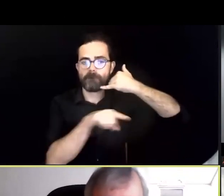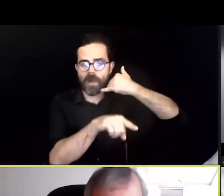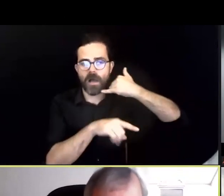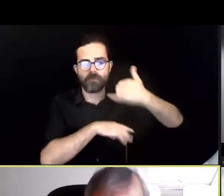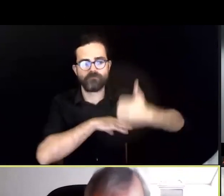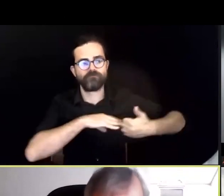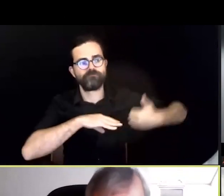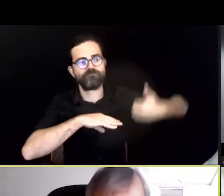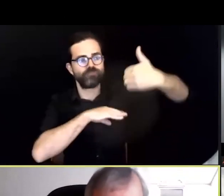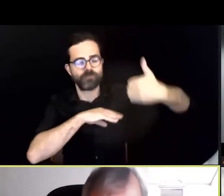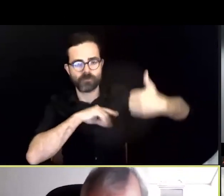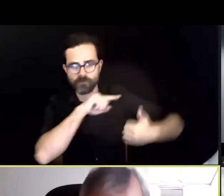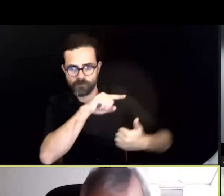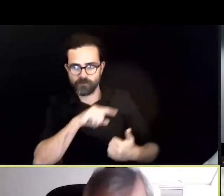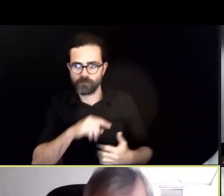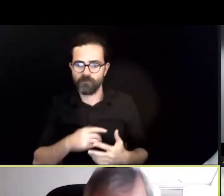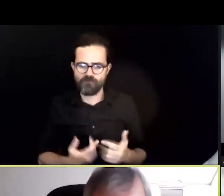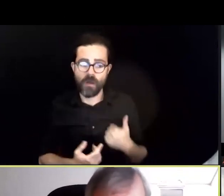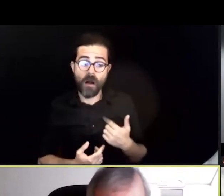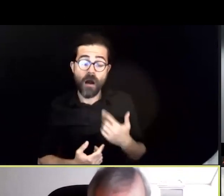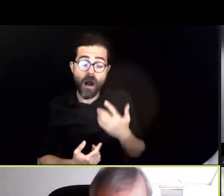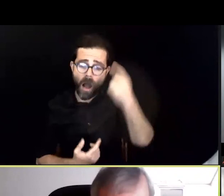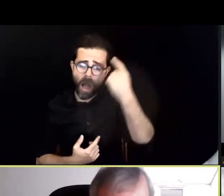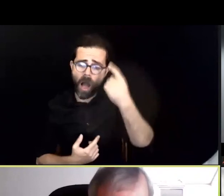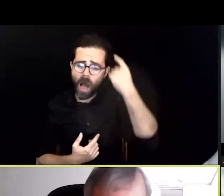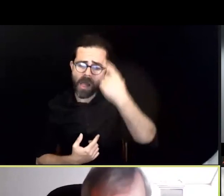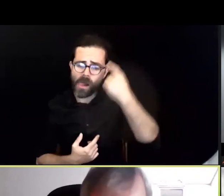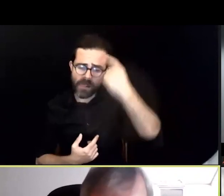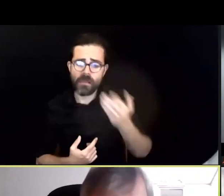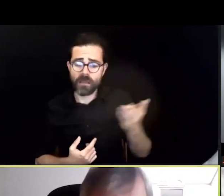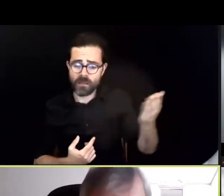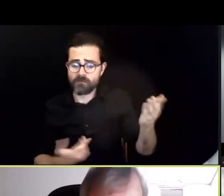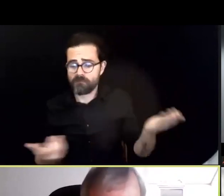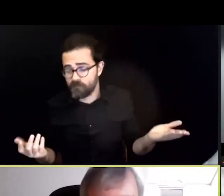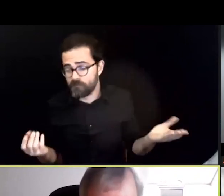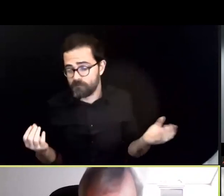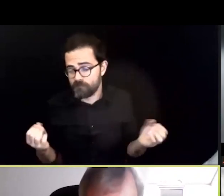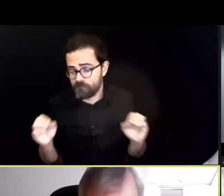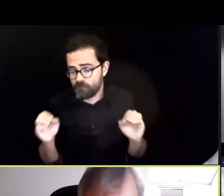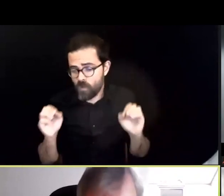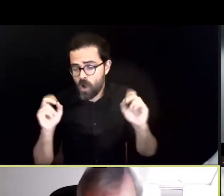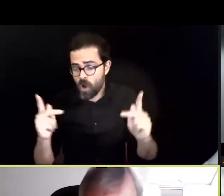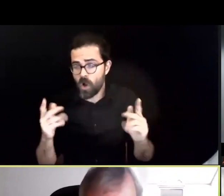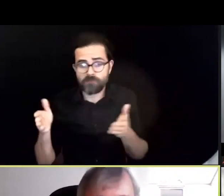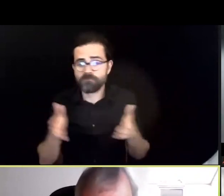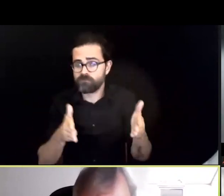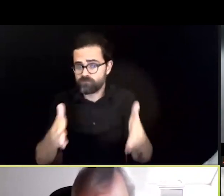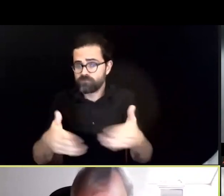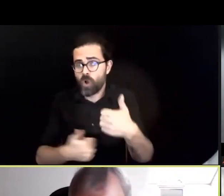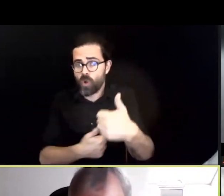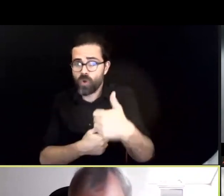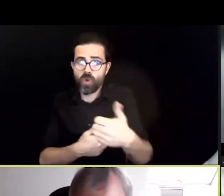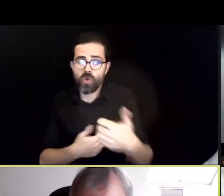go, so that your market increases because your services are accessible to a wide range of people. But